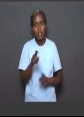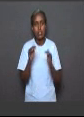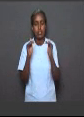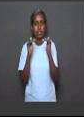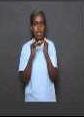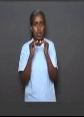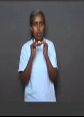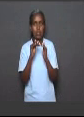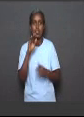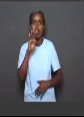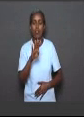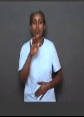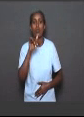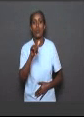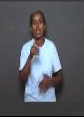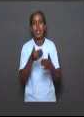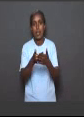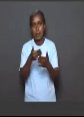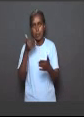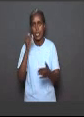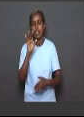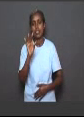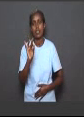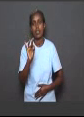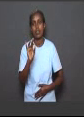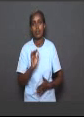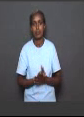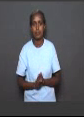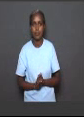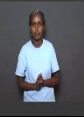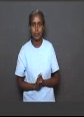equals 4y minus 8.